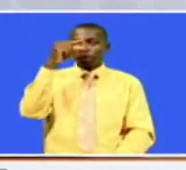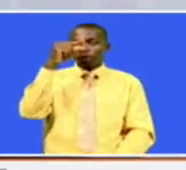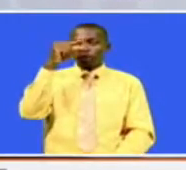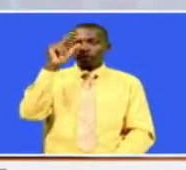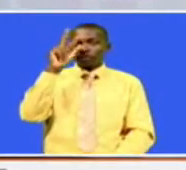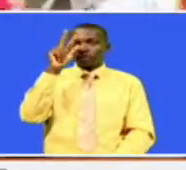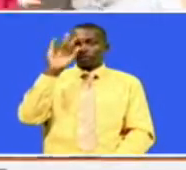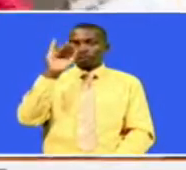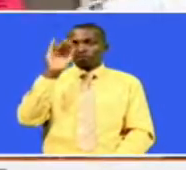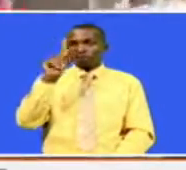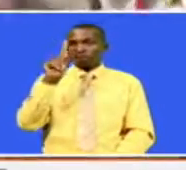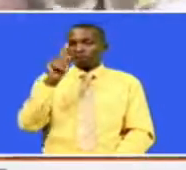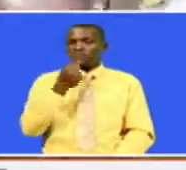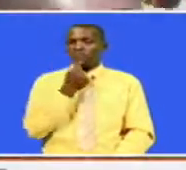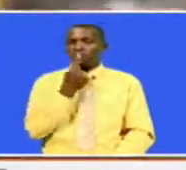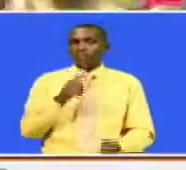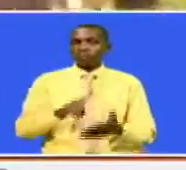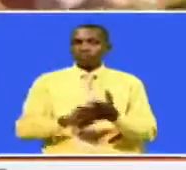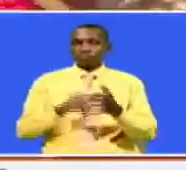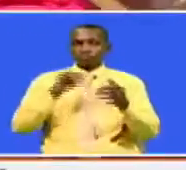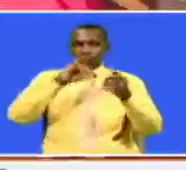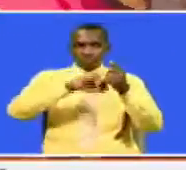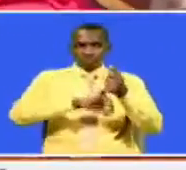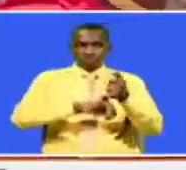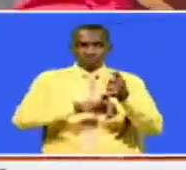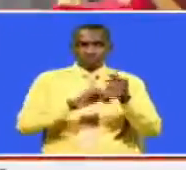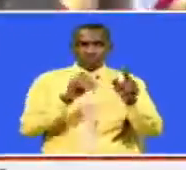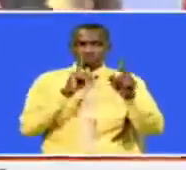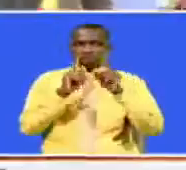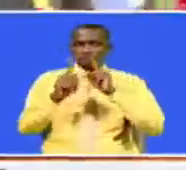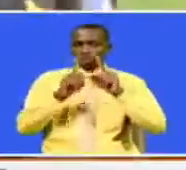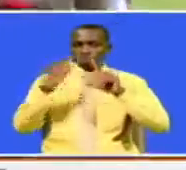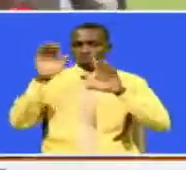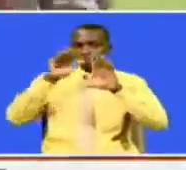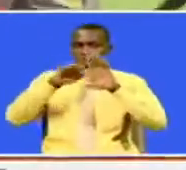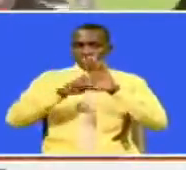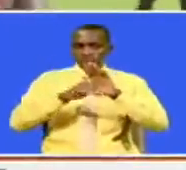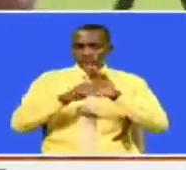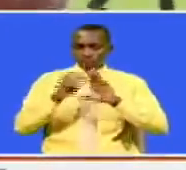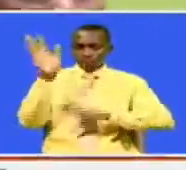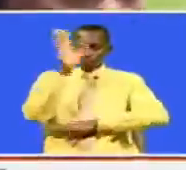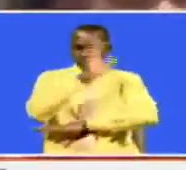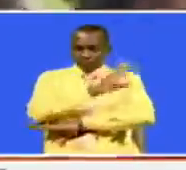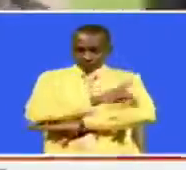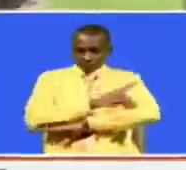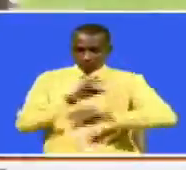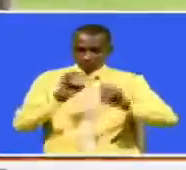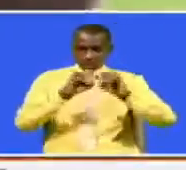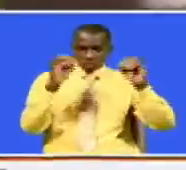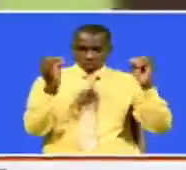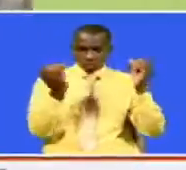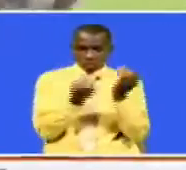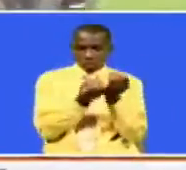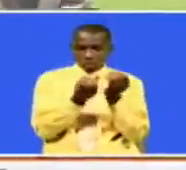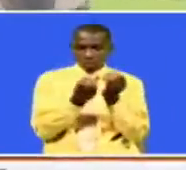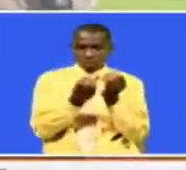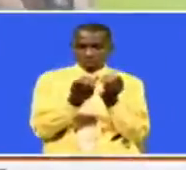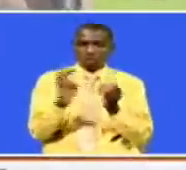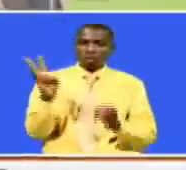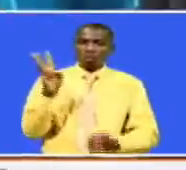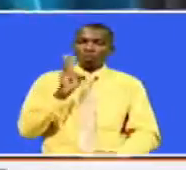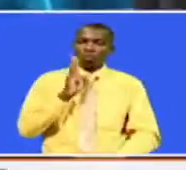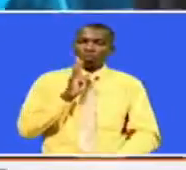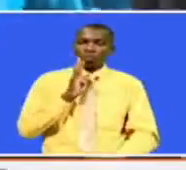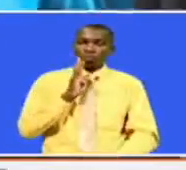human settlement was a key threat to Mara River. Speaking during the 11th Mara Day celebrations organized by the Lake Victoria Basin